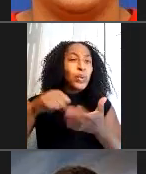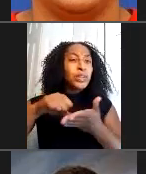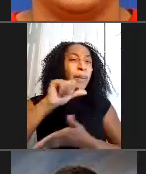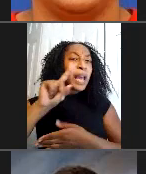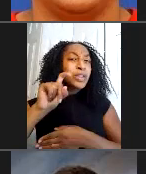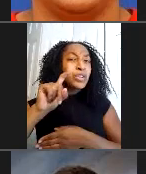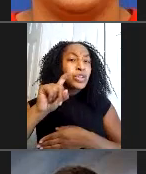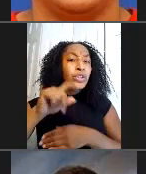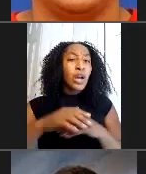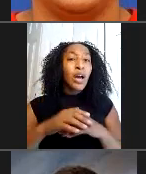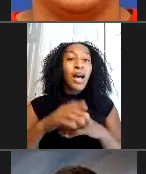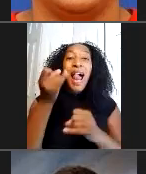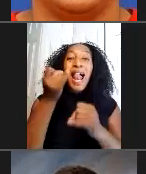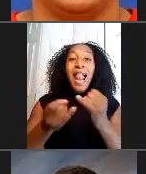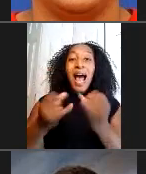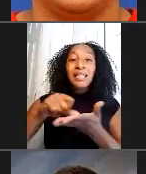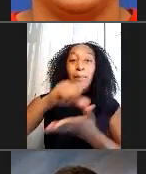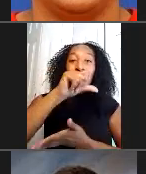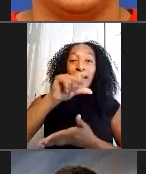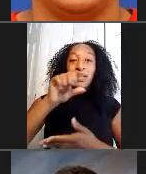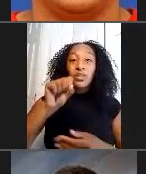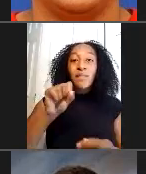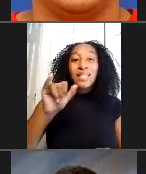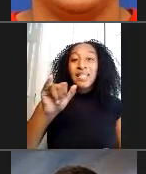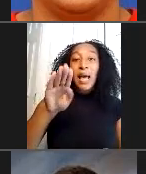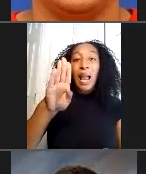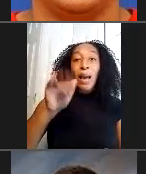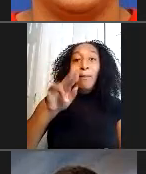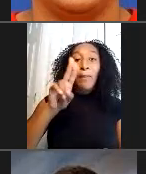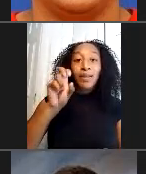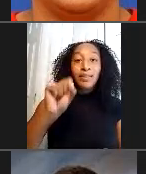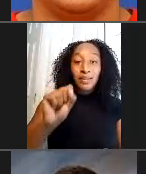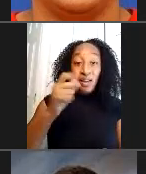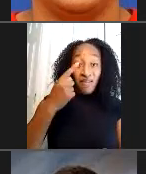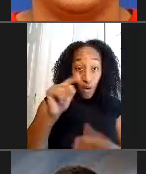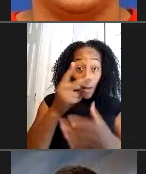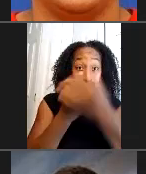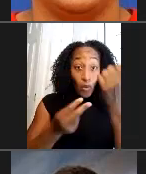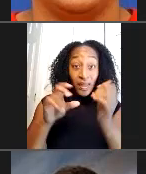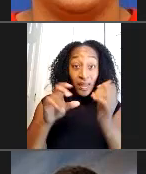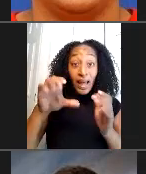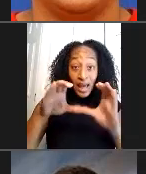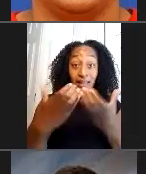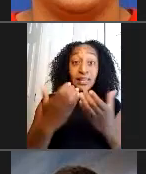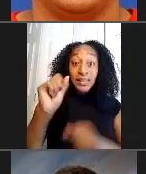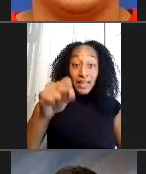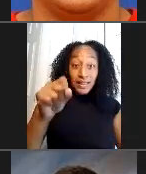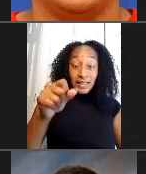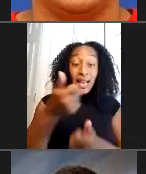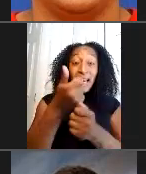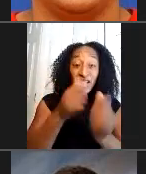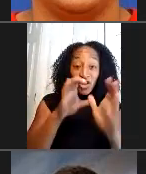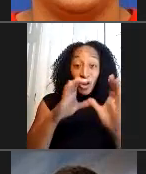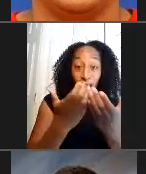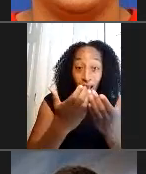of the syllabus. Okay. So And that's for both classes, right? that's for both classes. Each class has its own syllabus.